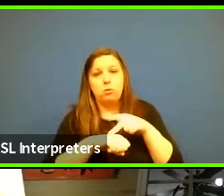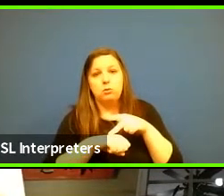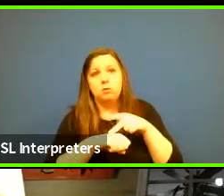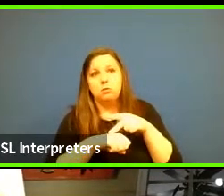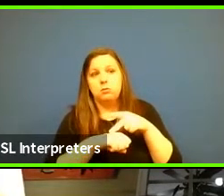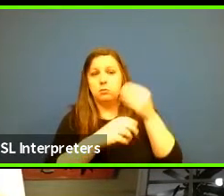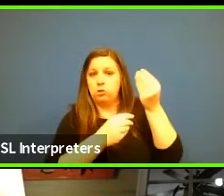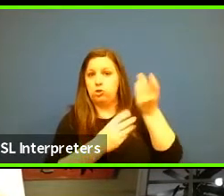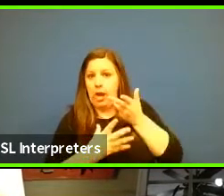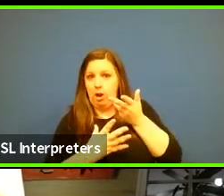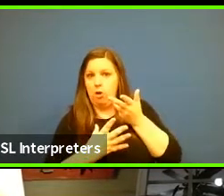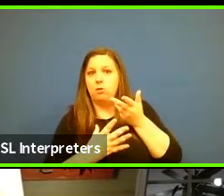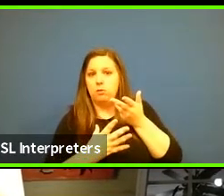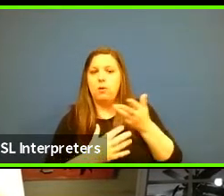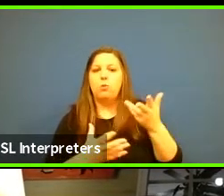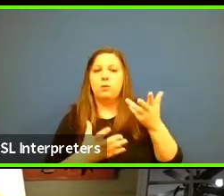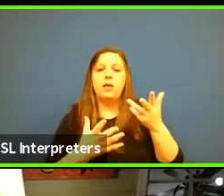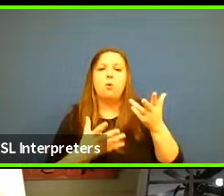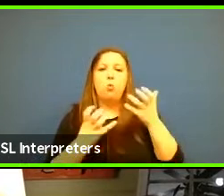equipment that were easily mobile.